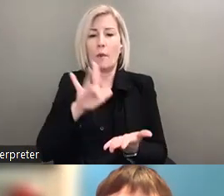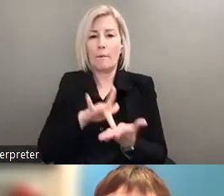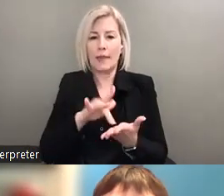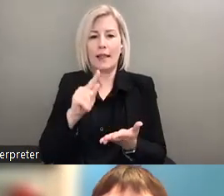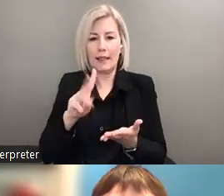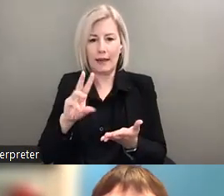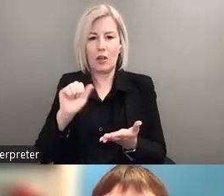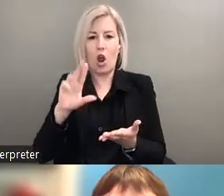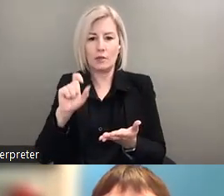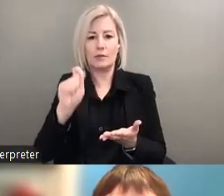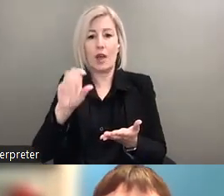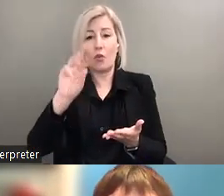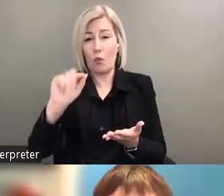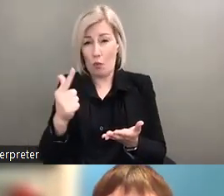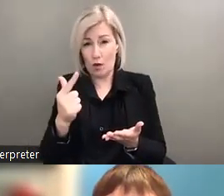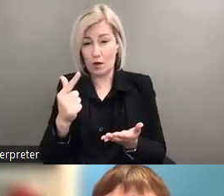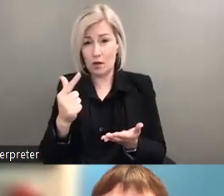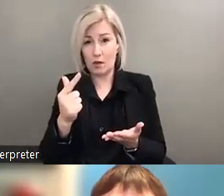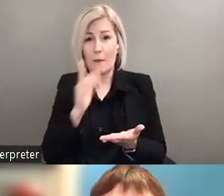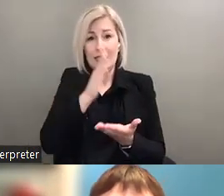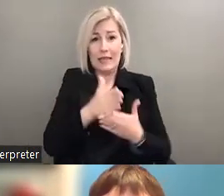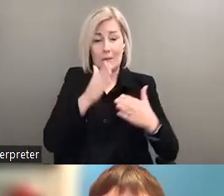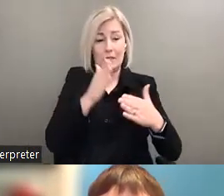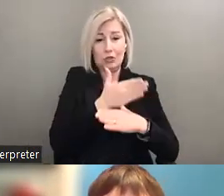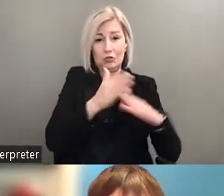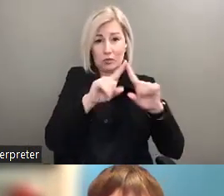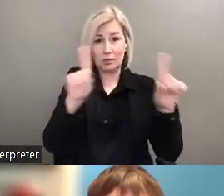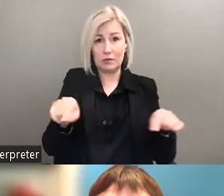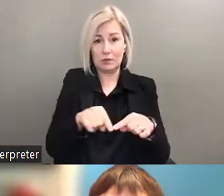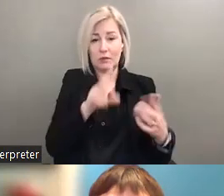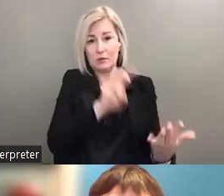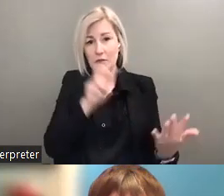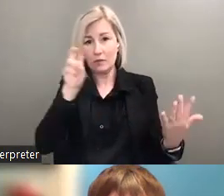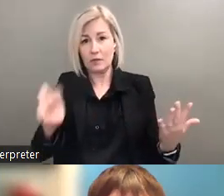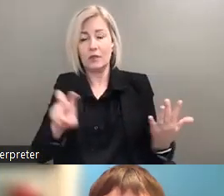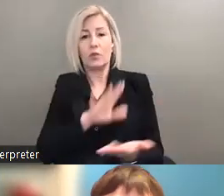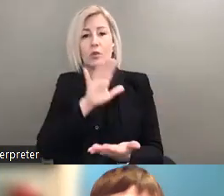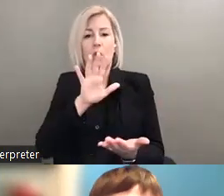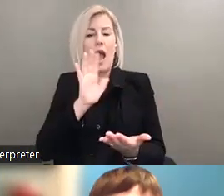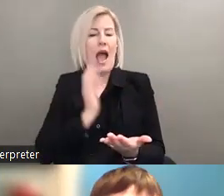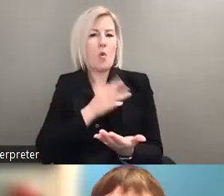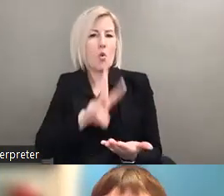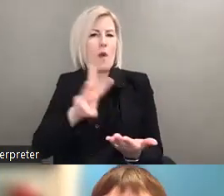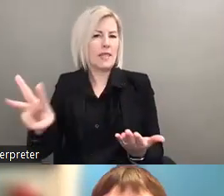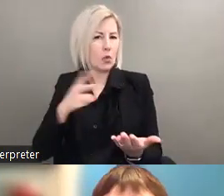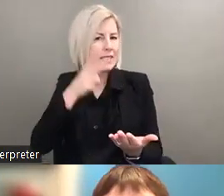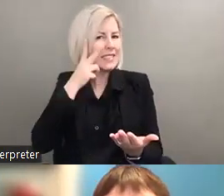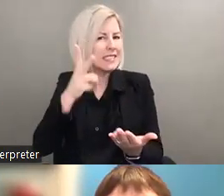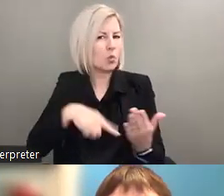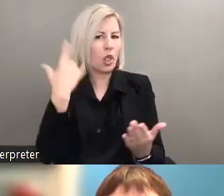MidAtlanticArts.org. And I'm going to stop my screen share here and take us over to the MidAtlantic Arts page so that you can see what that looks